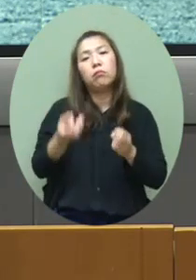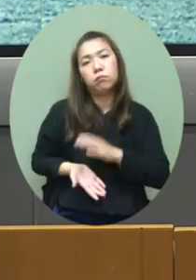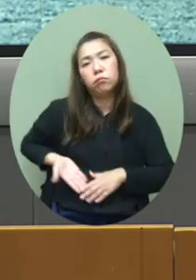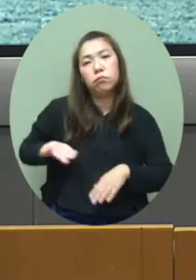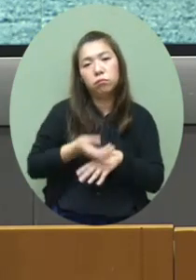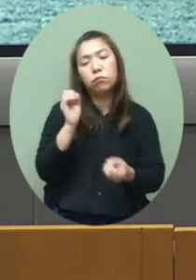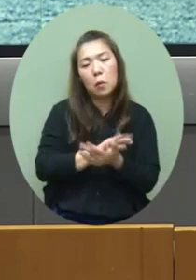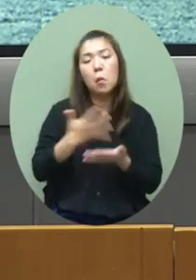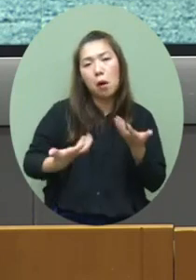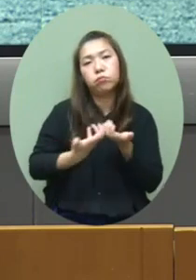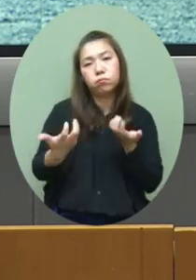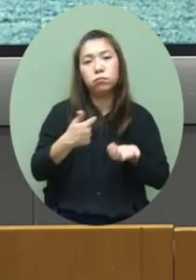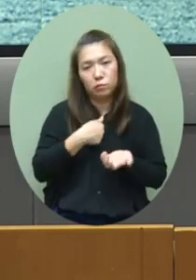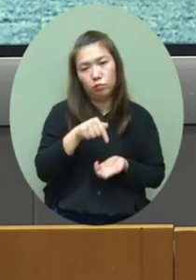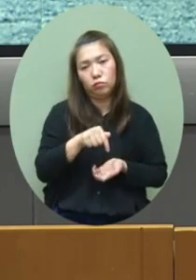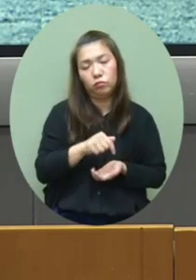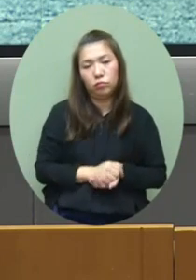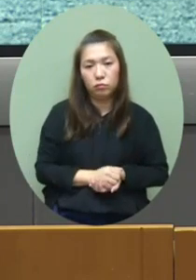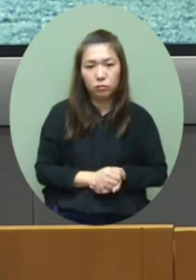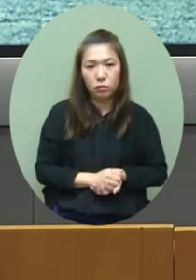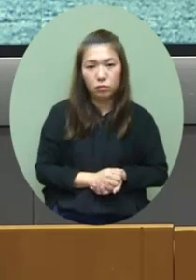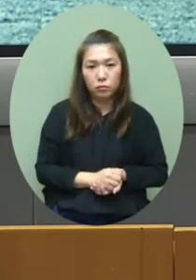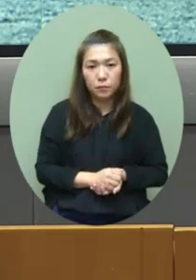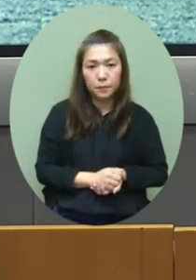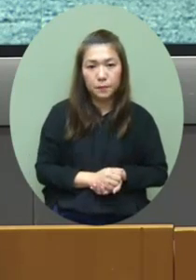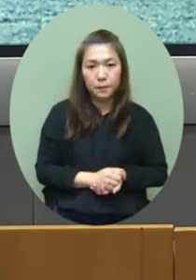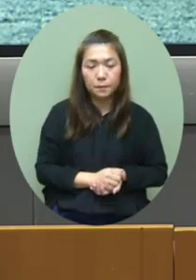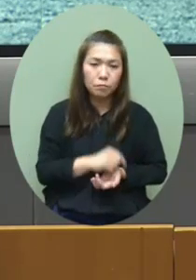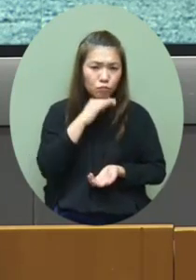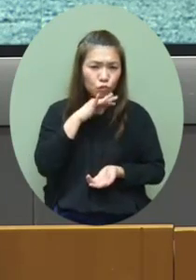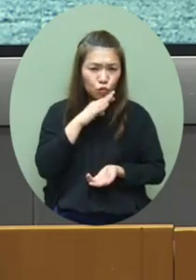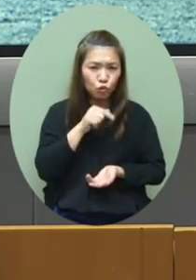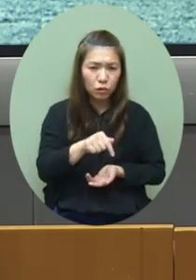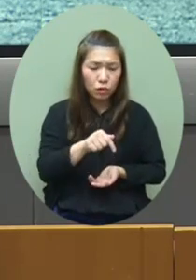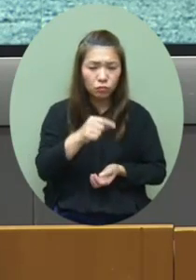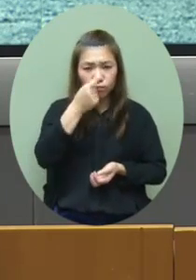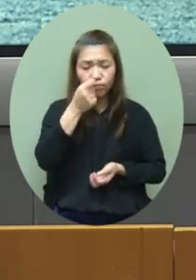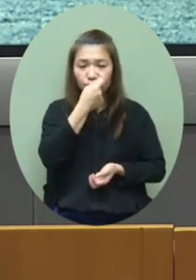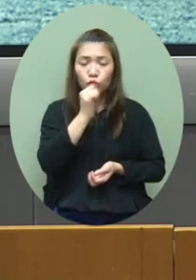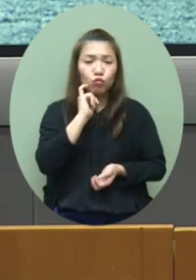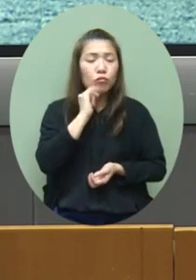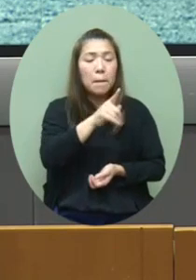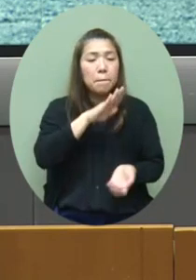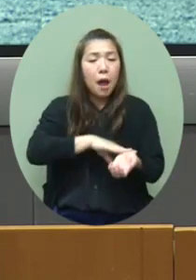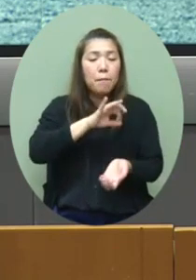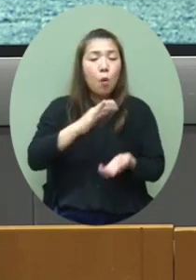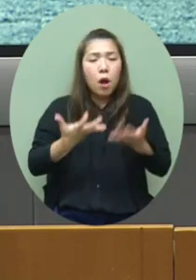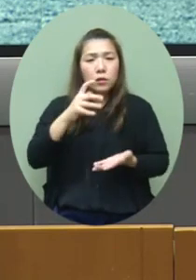or he or she but if the test is still negative or very high CT value